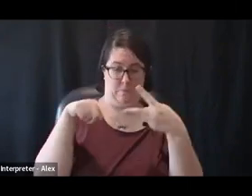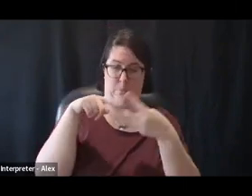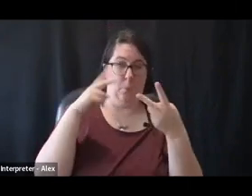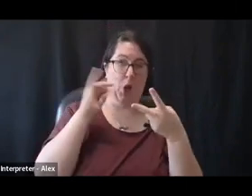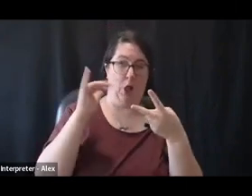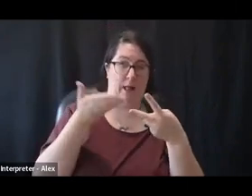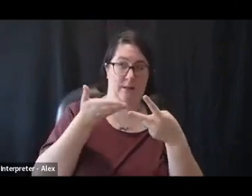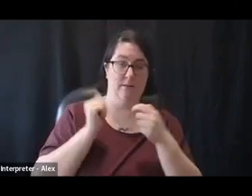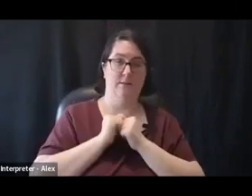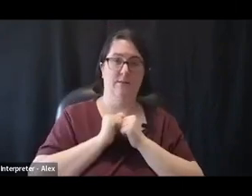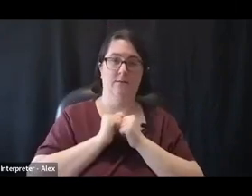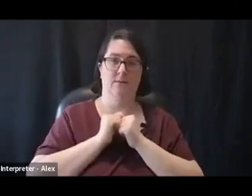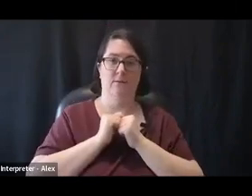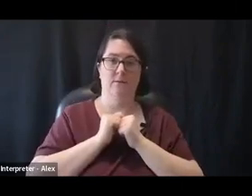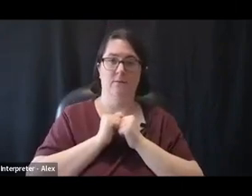would be.